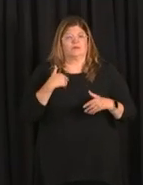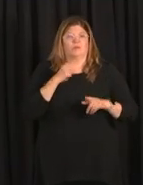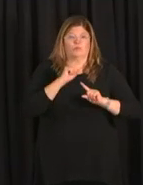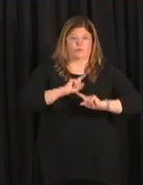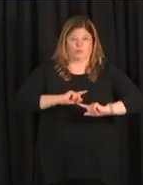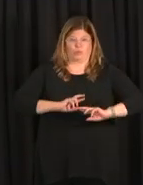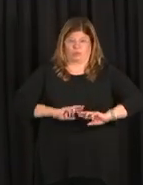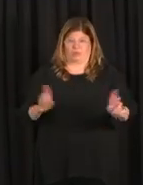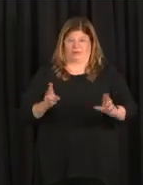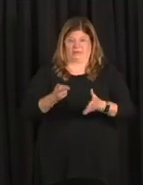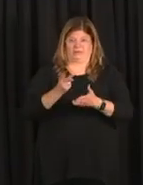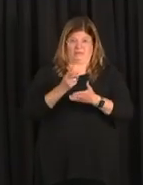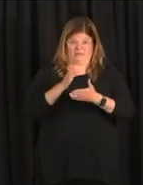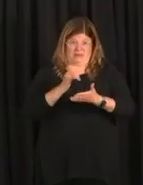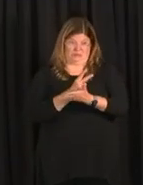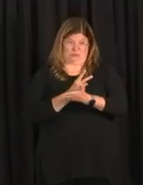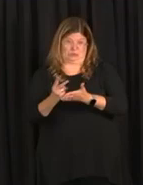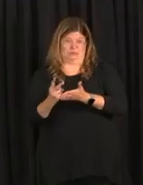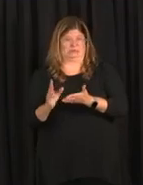2 weeks.